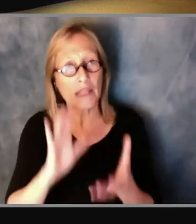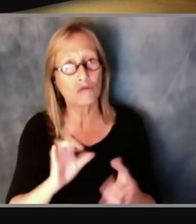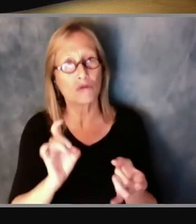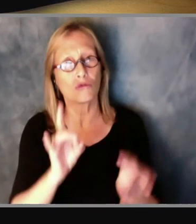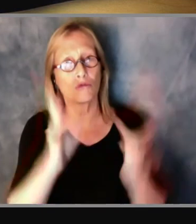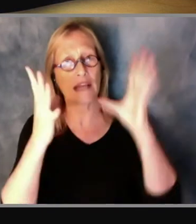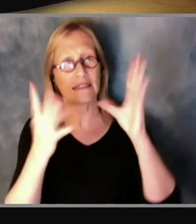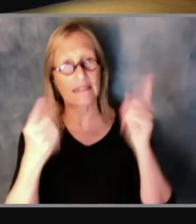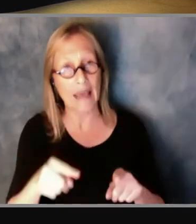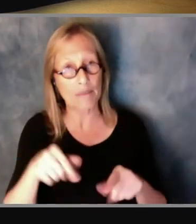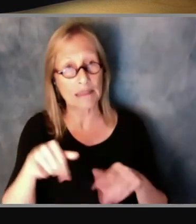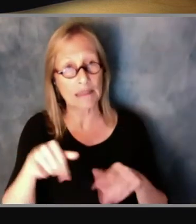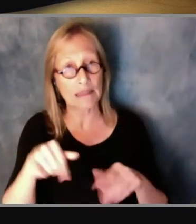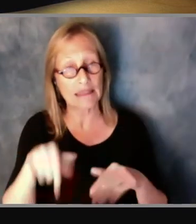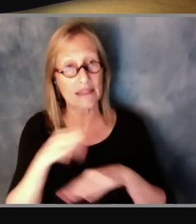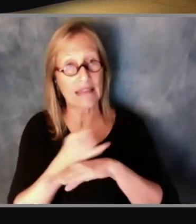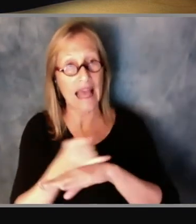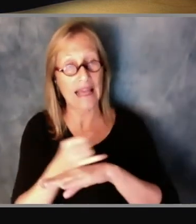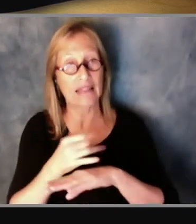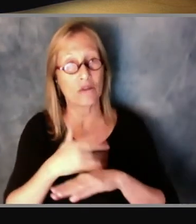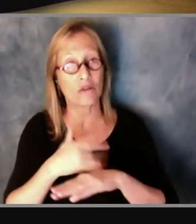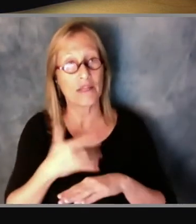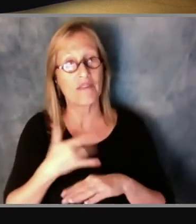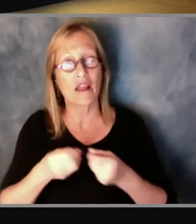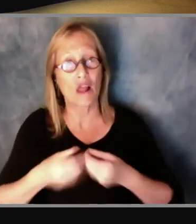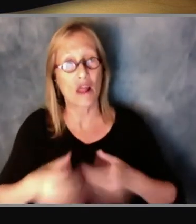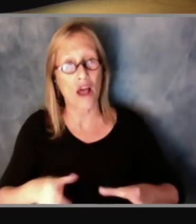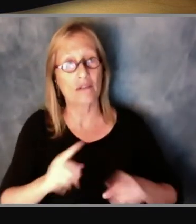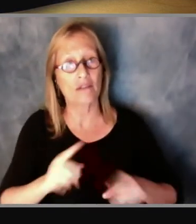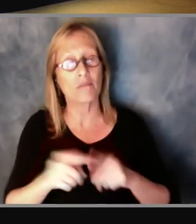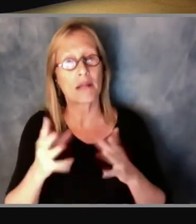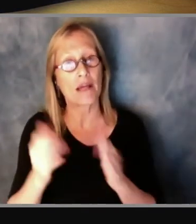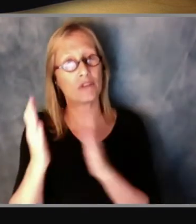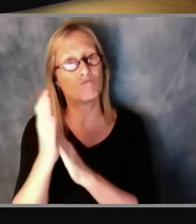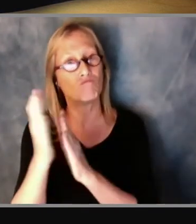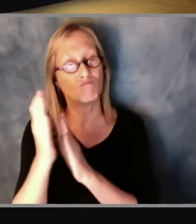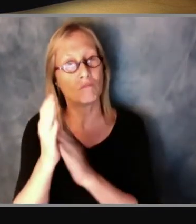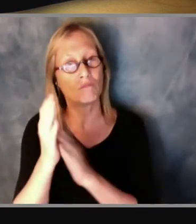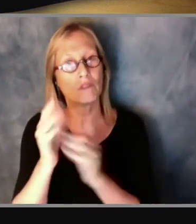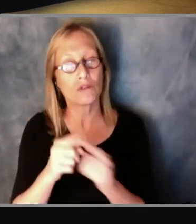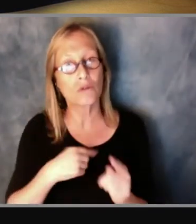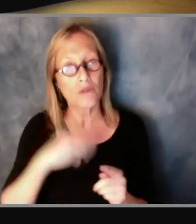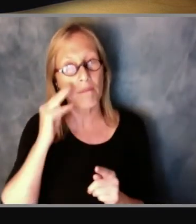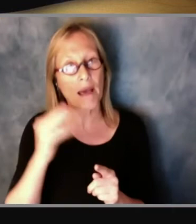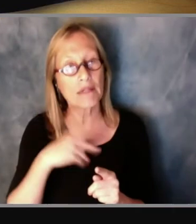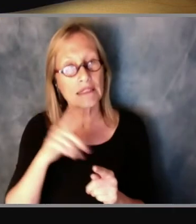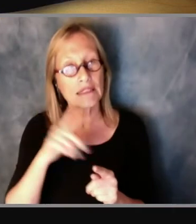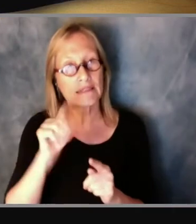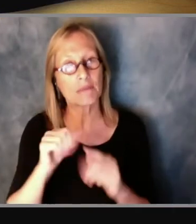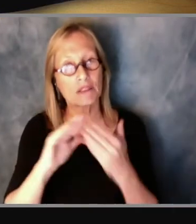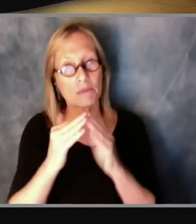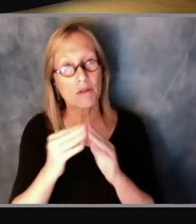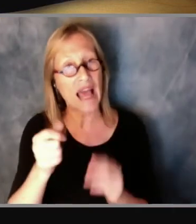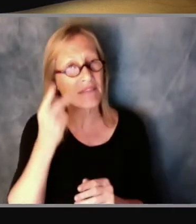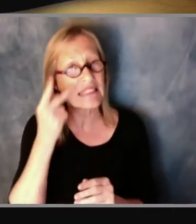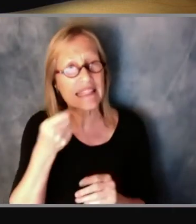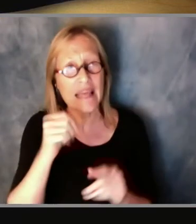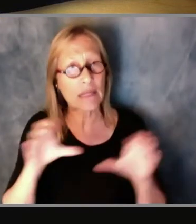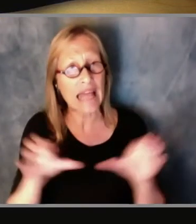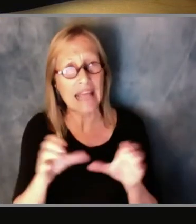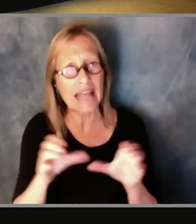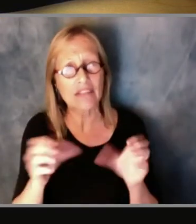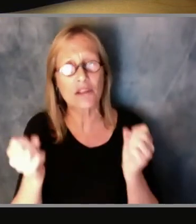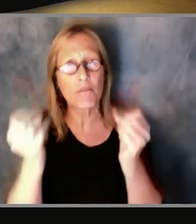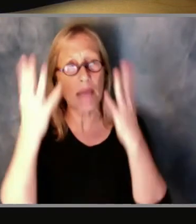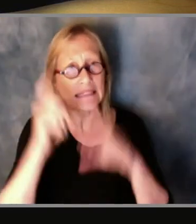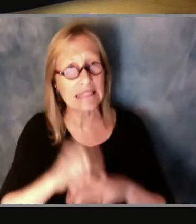loss. But I want to give out a shout out to the Lanai Police Department. I have seen them in action so many times